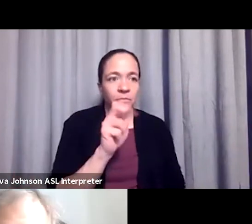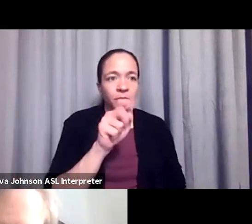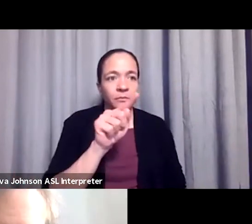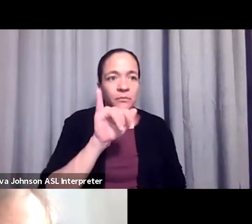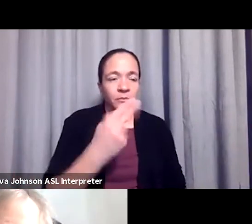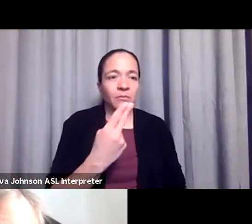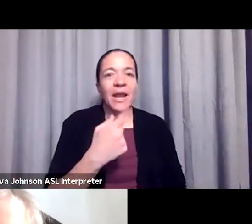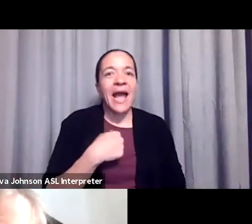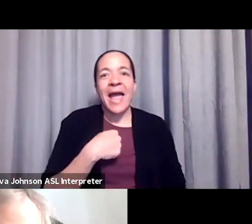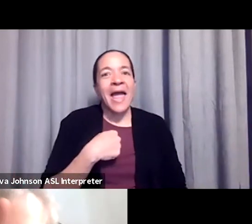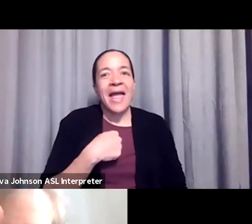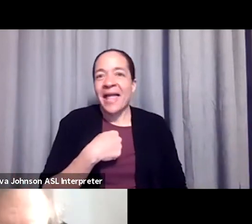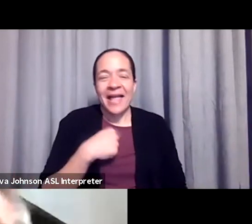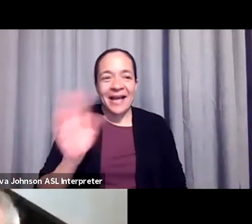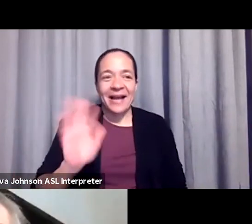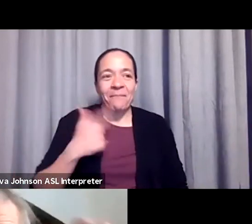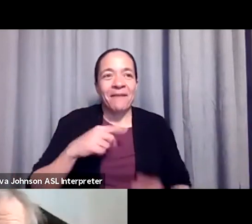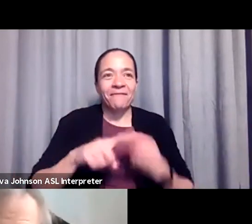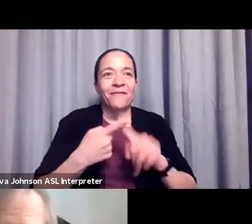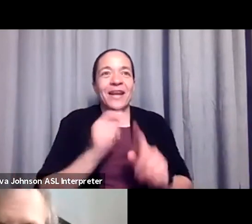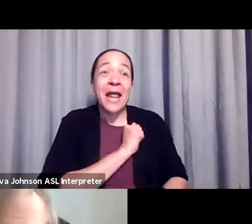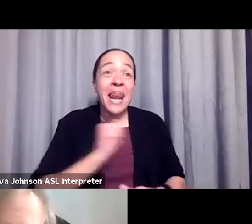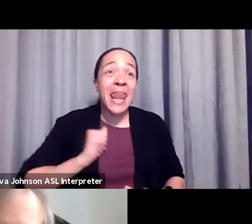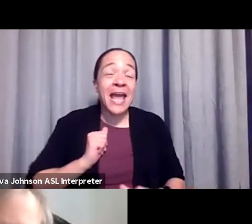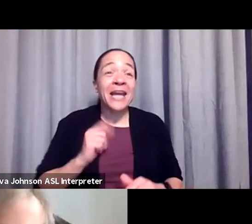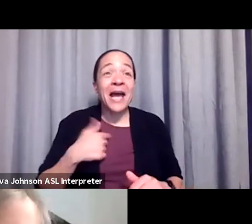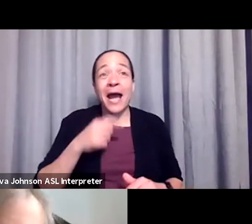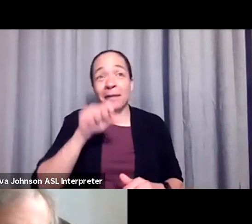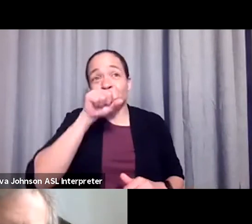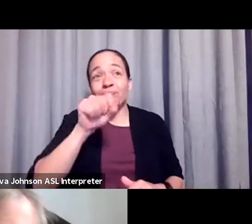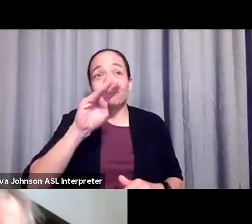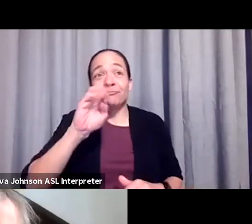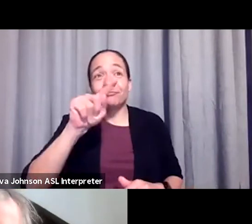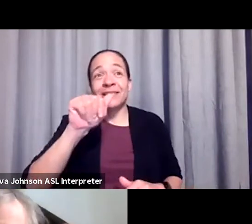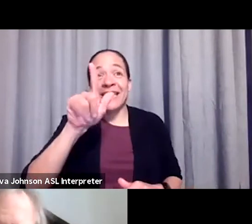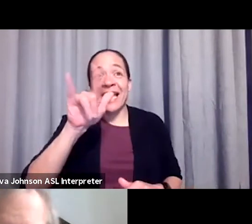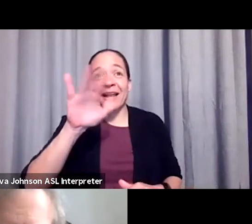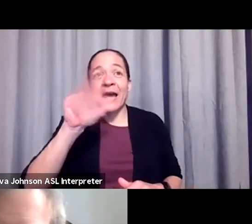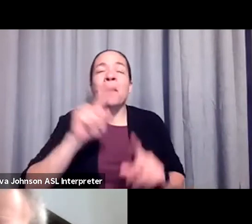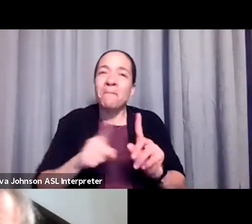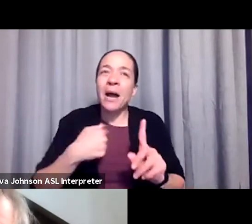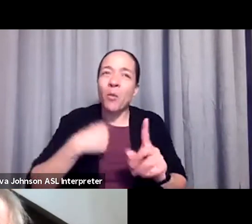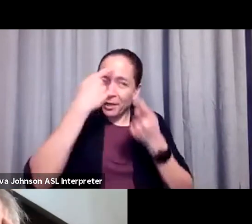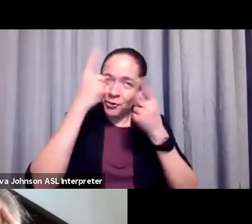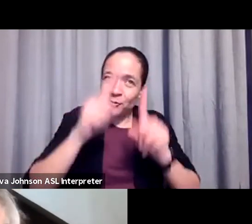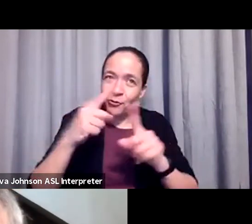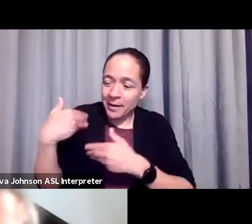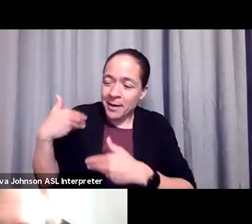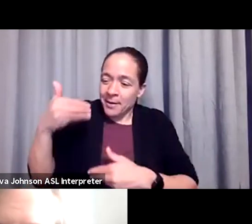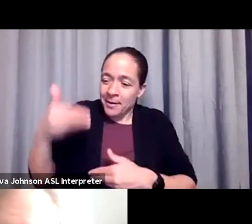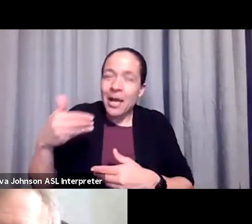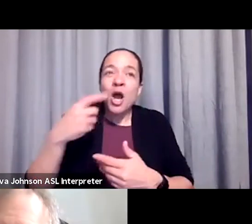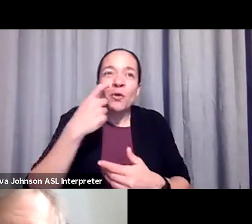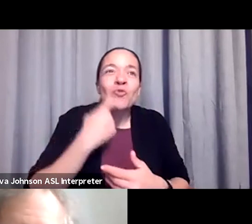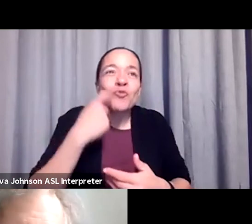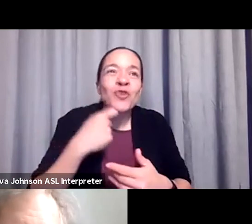on Metallica, buddy. Not hating. Well, I think we can all agree Metallica's last couple albums not on par with maybe some of their earlier stuff, but you